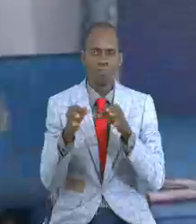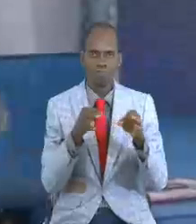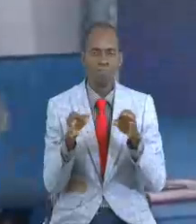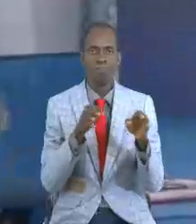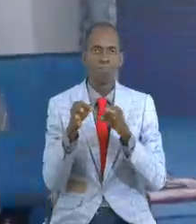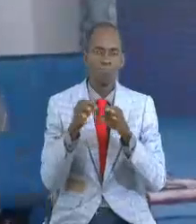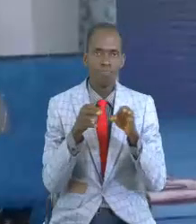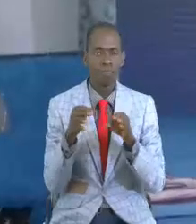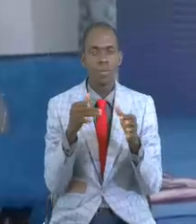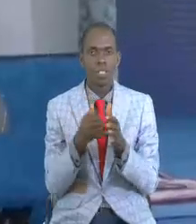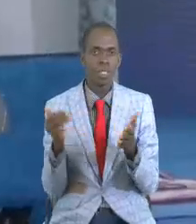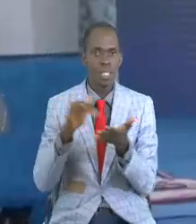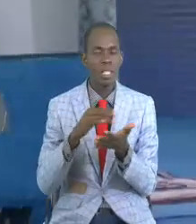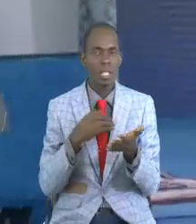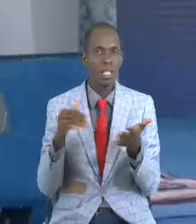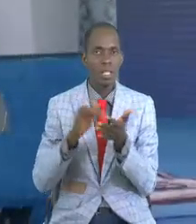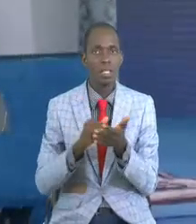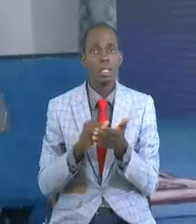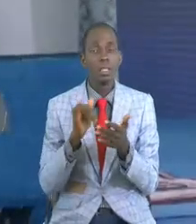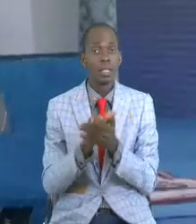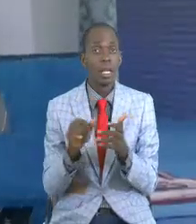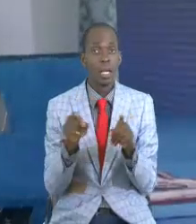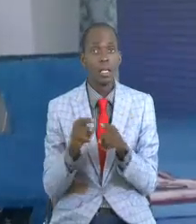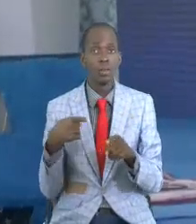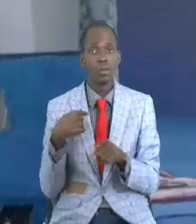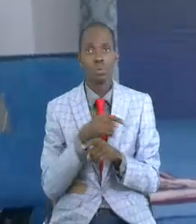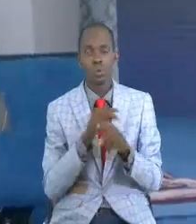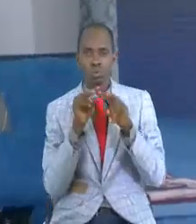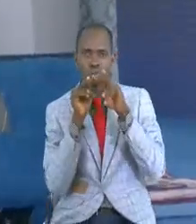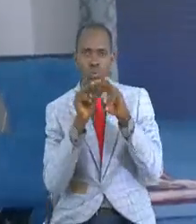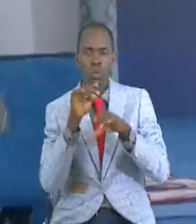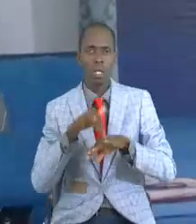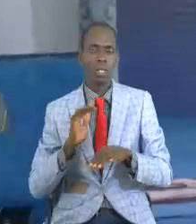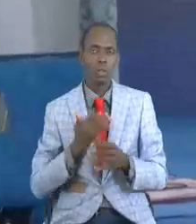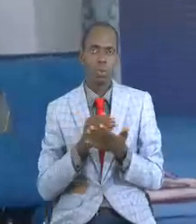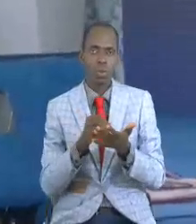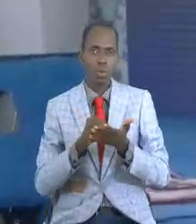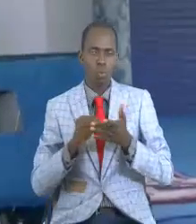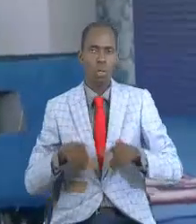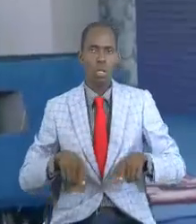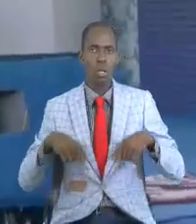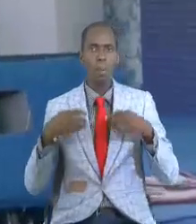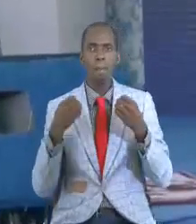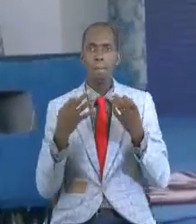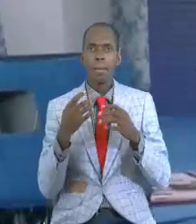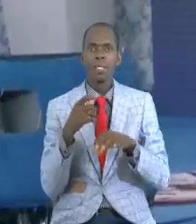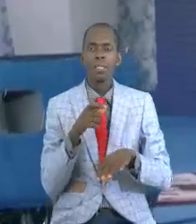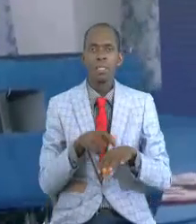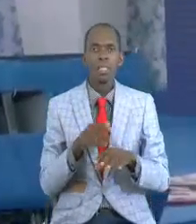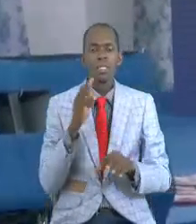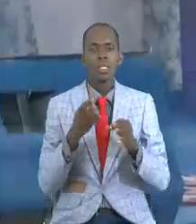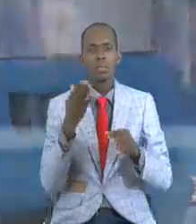over, that as we look at our lives, many times if there is any